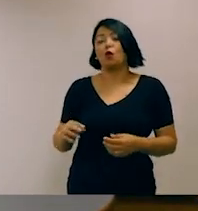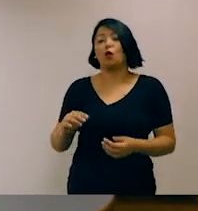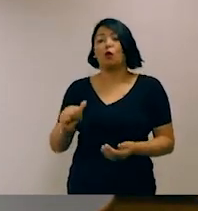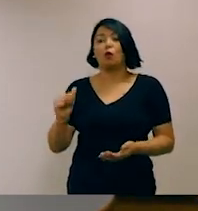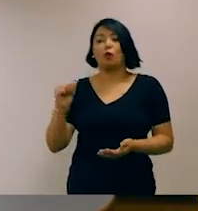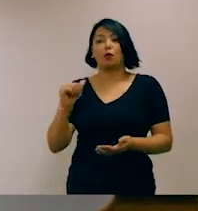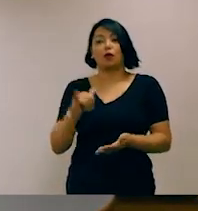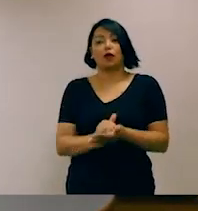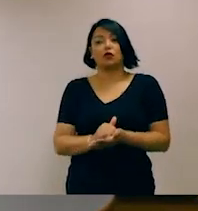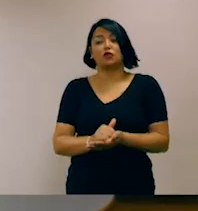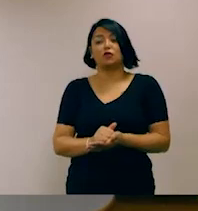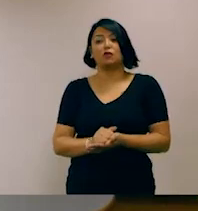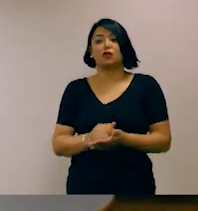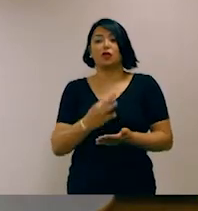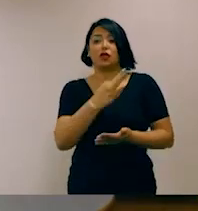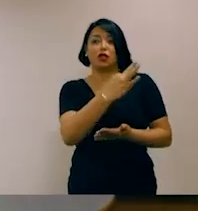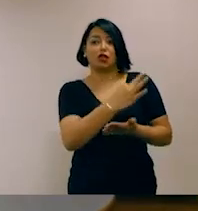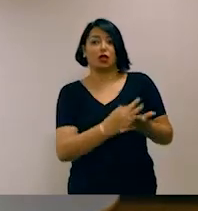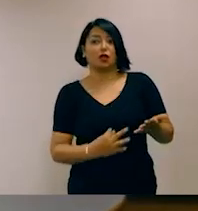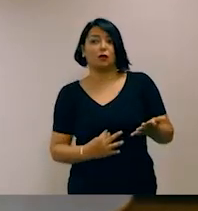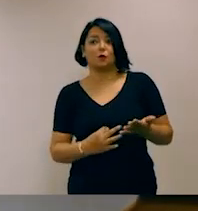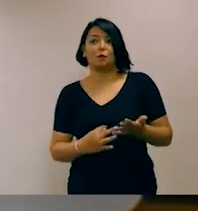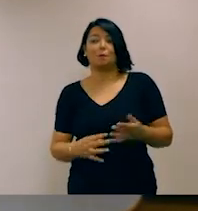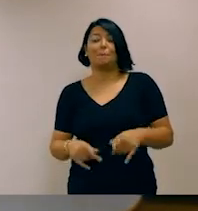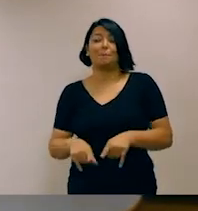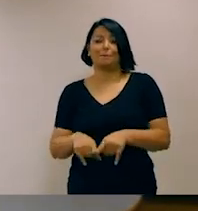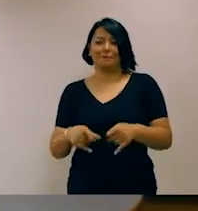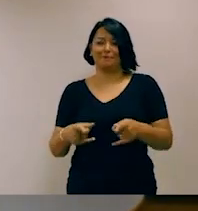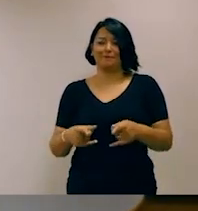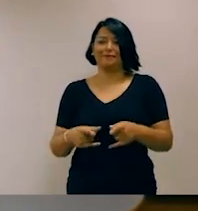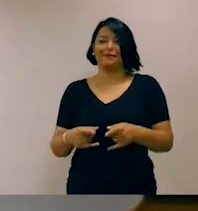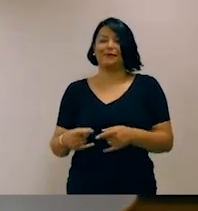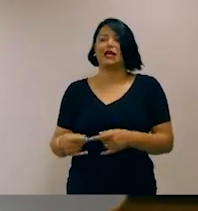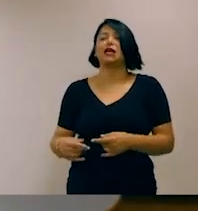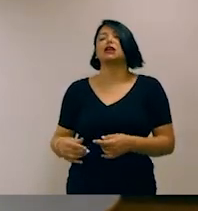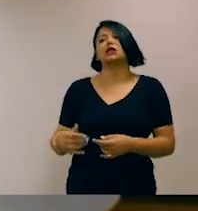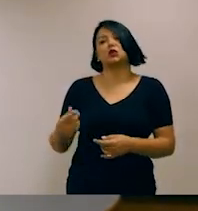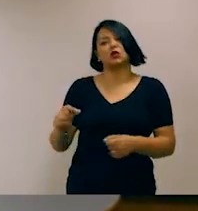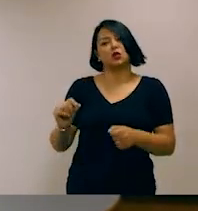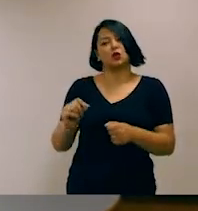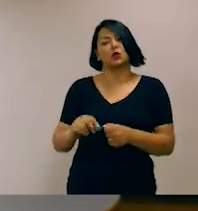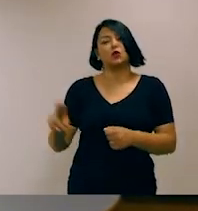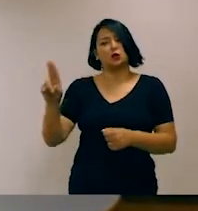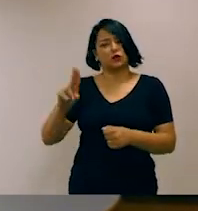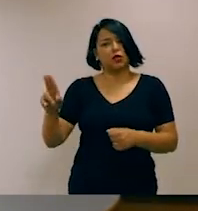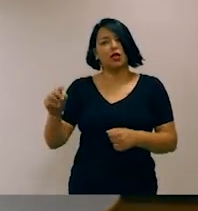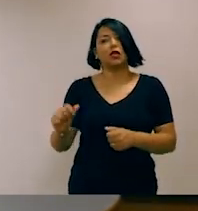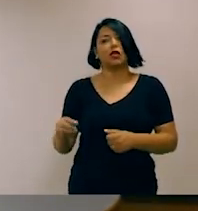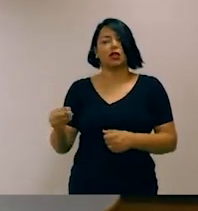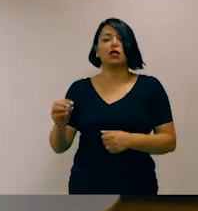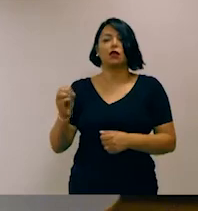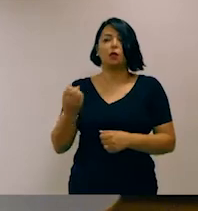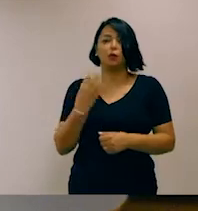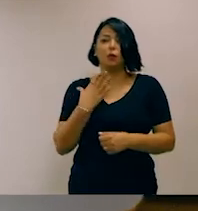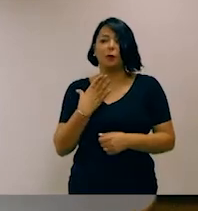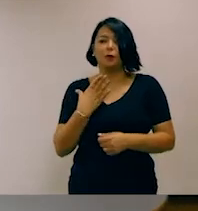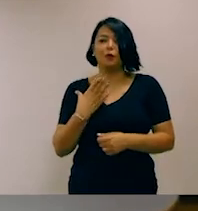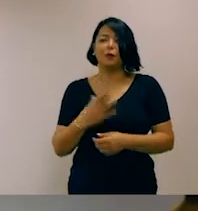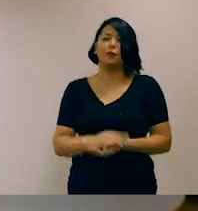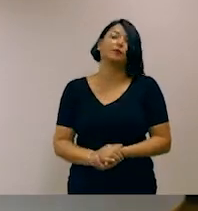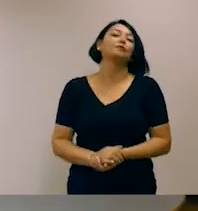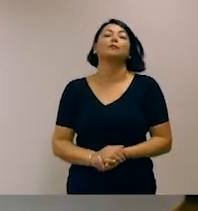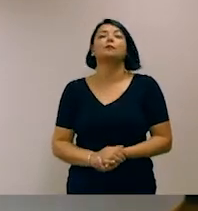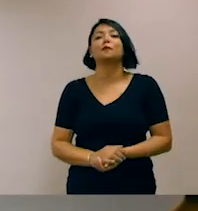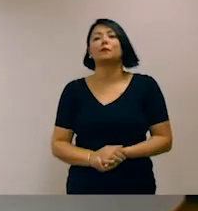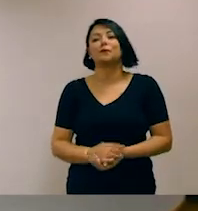the text, because the text don't have a logical sequence. But maybe pre-trained embeddings, they are going to make all the difference. I'm